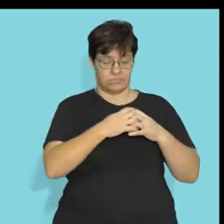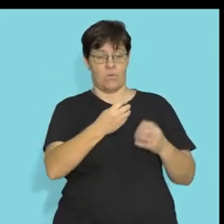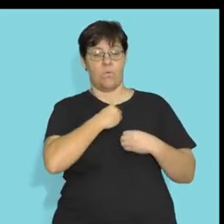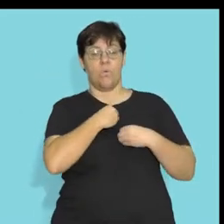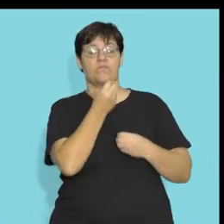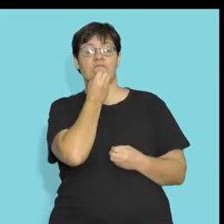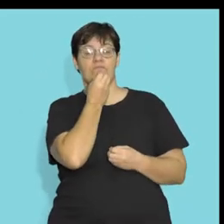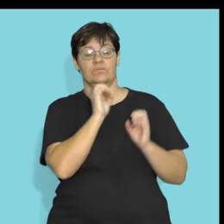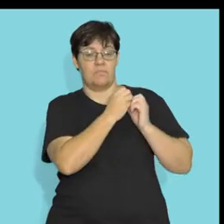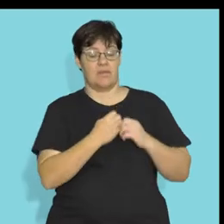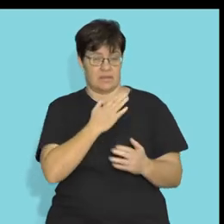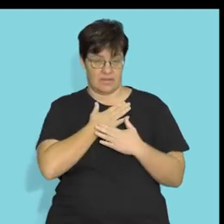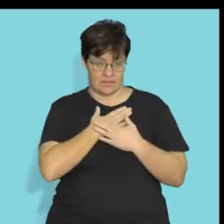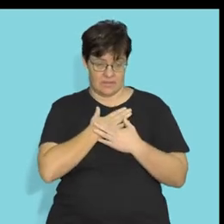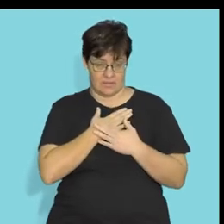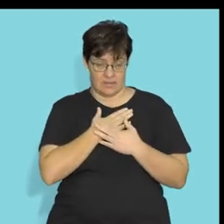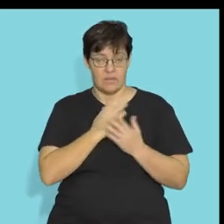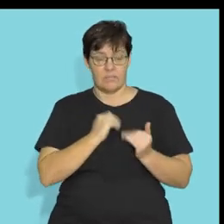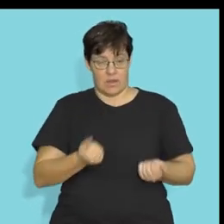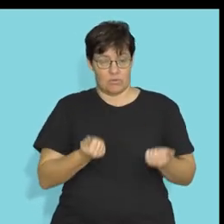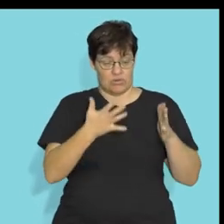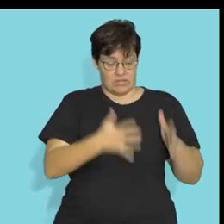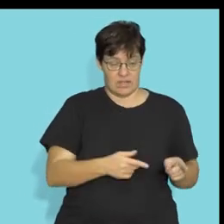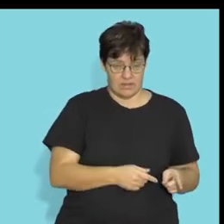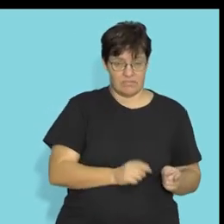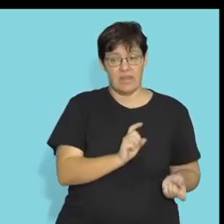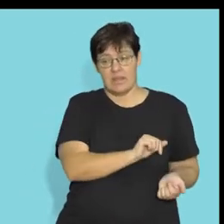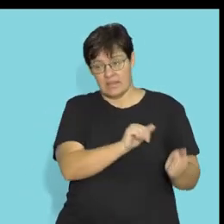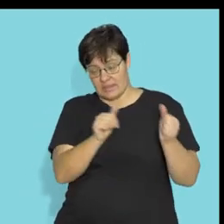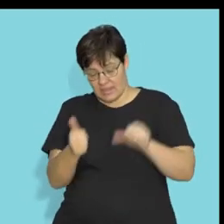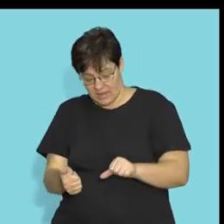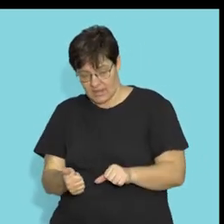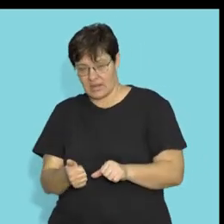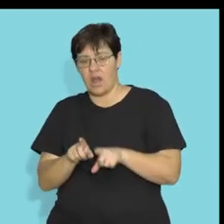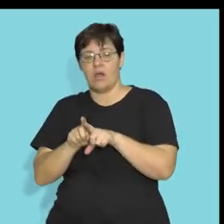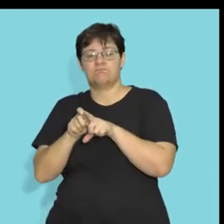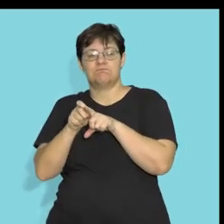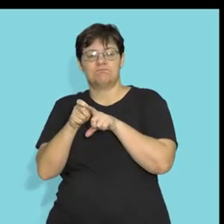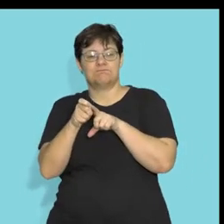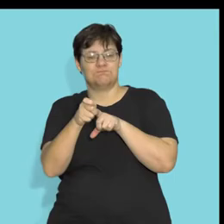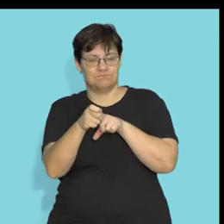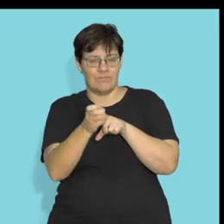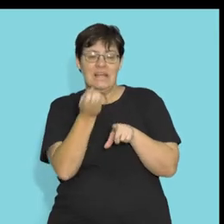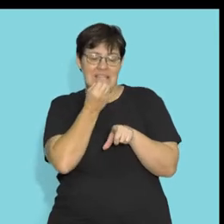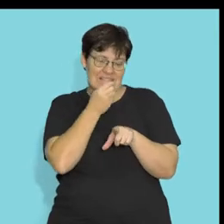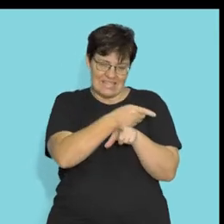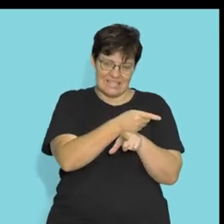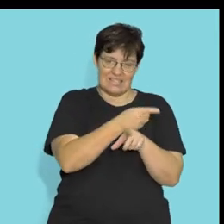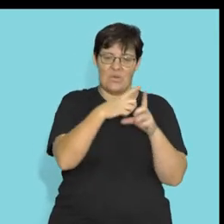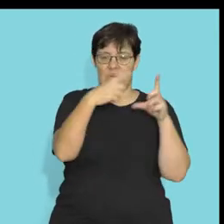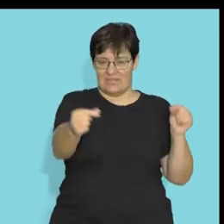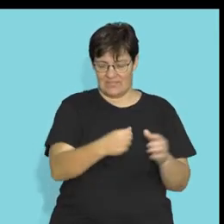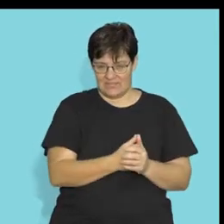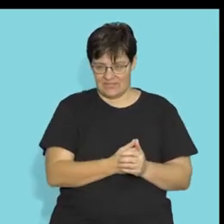all autotrophs that photosynthesize become our producers, and they in turn provide energy for our primary consumers, who in